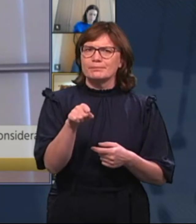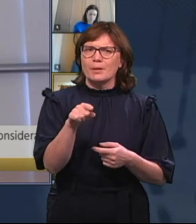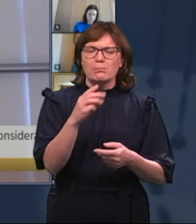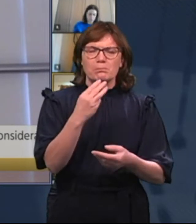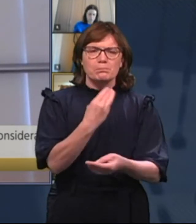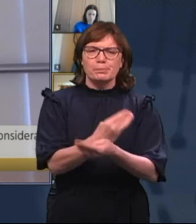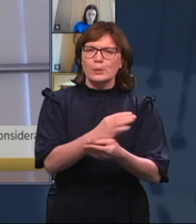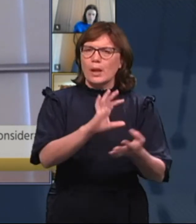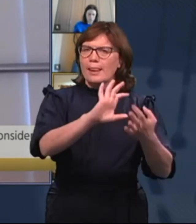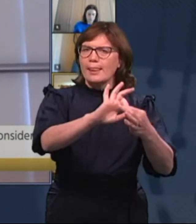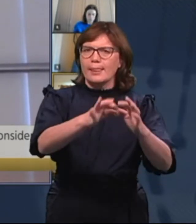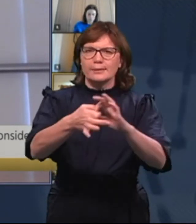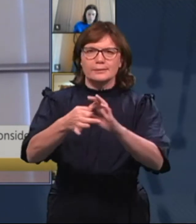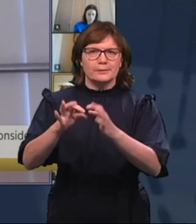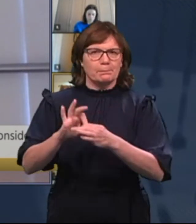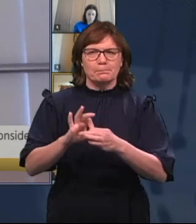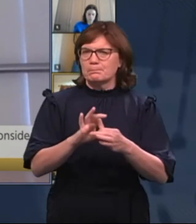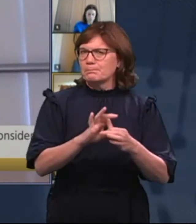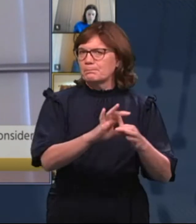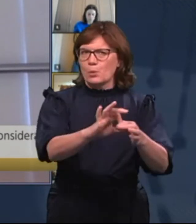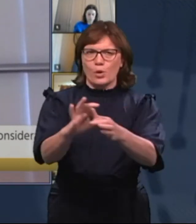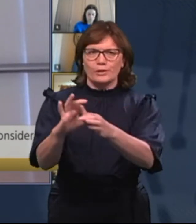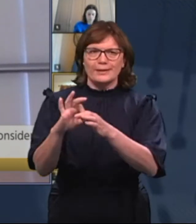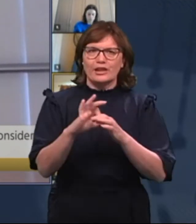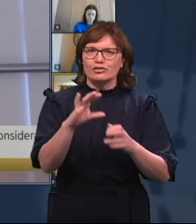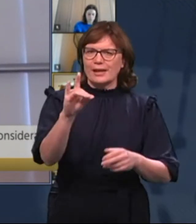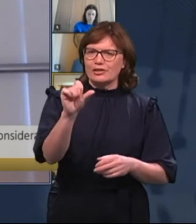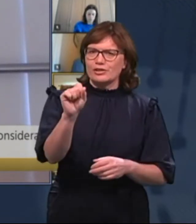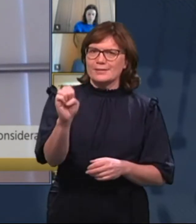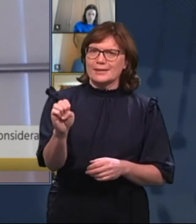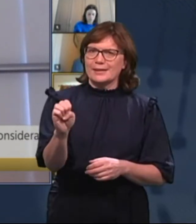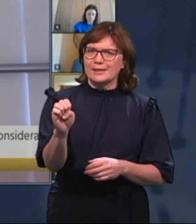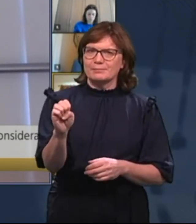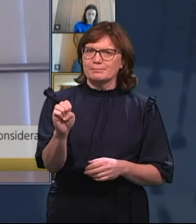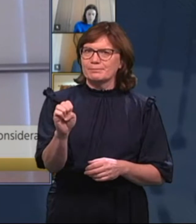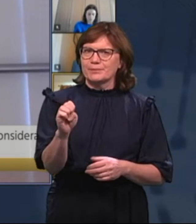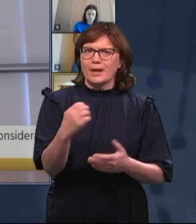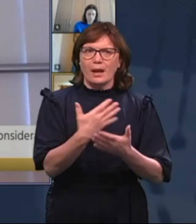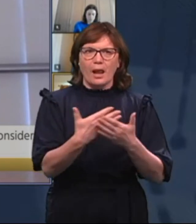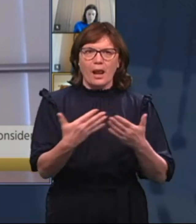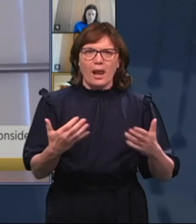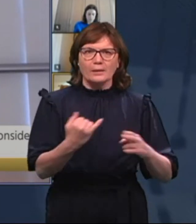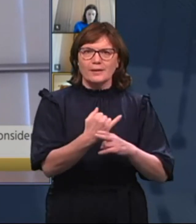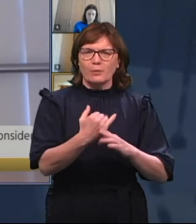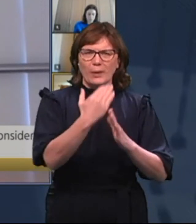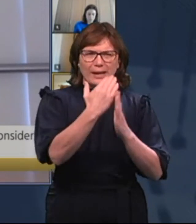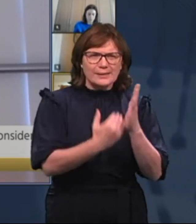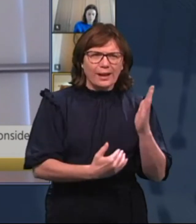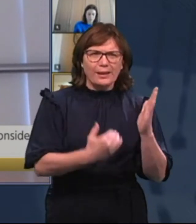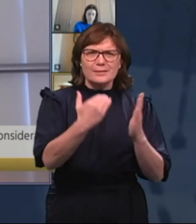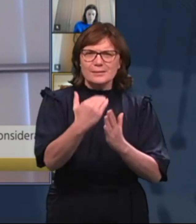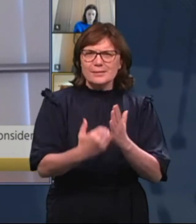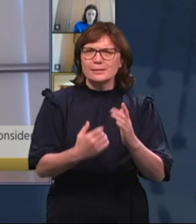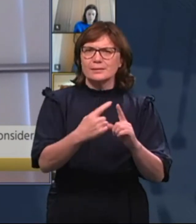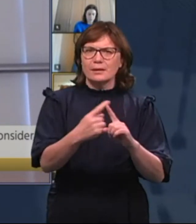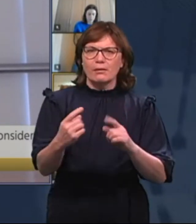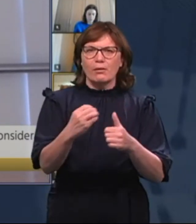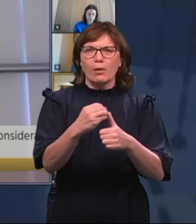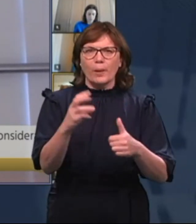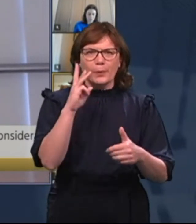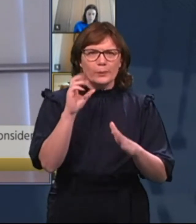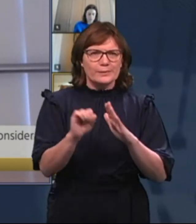HSE, which results in little or no therapies and lots of waiting lists. Other witnesses have expressed